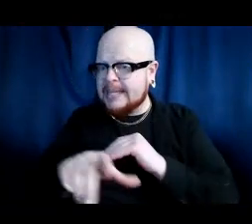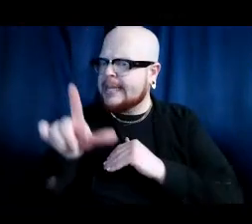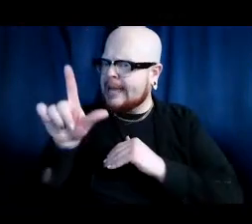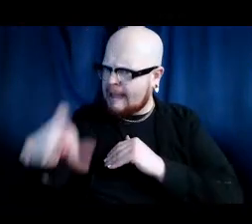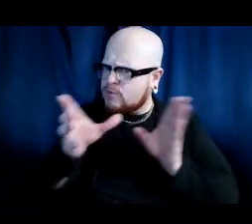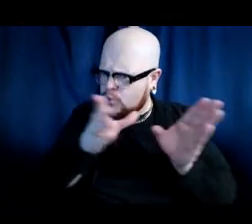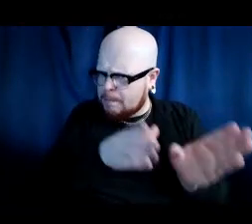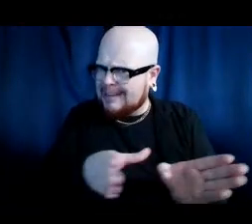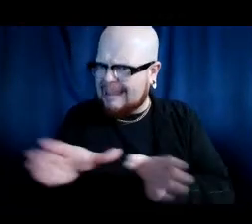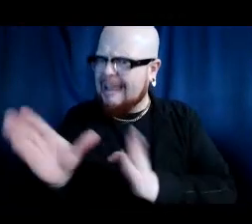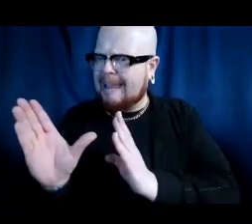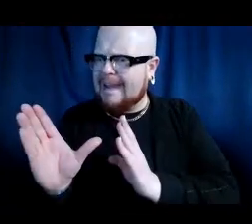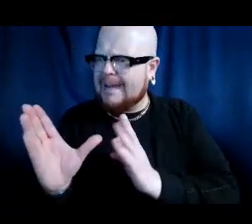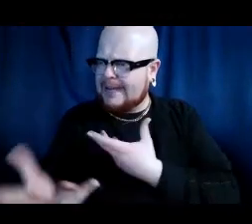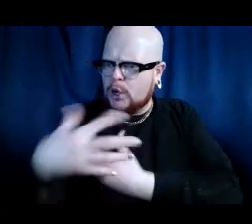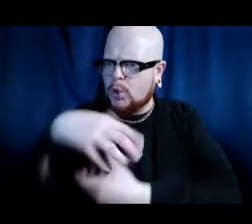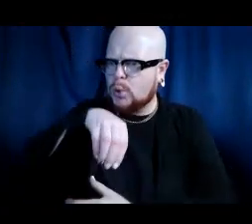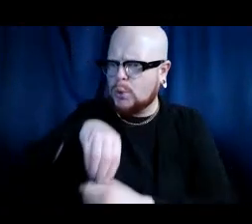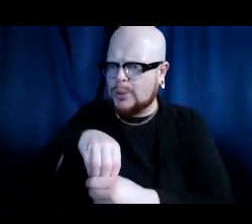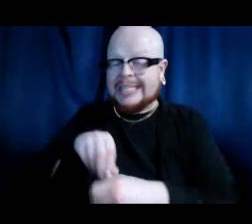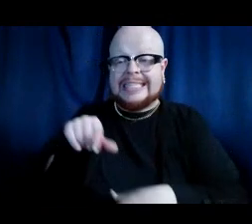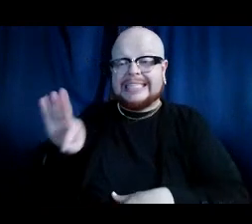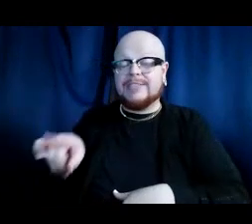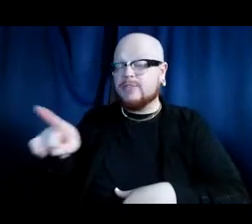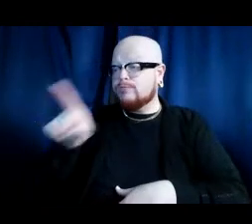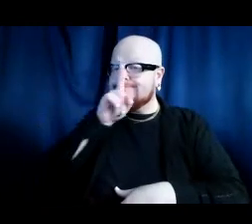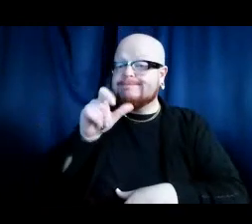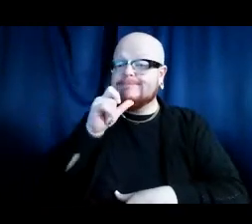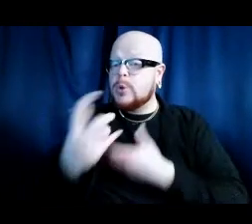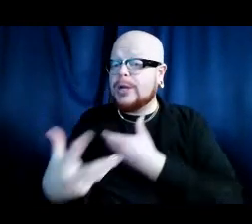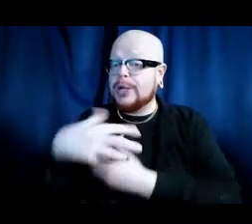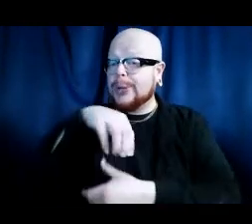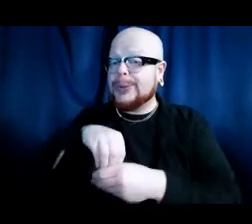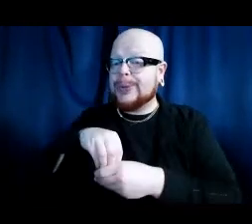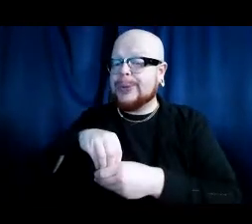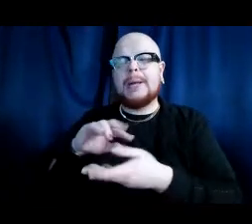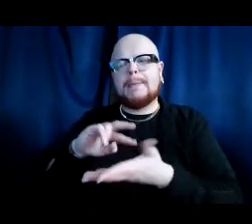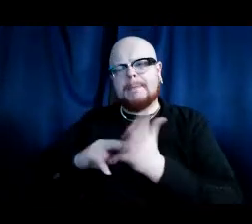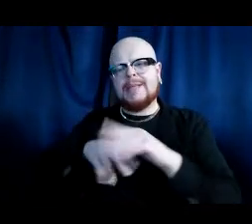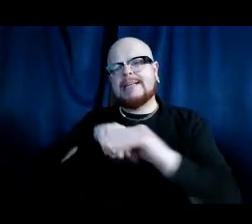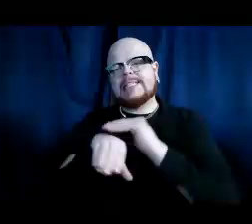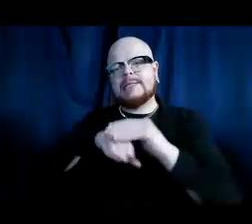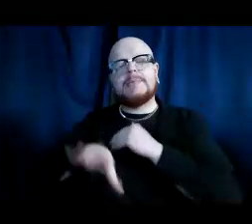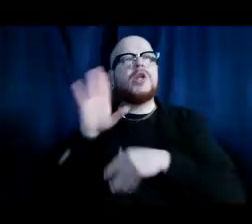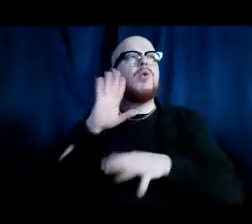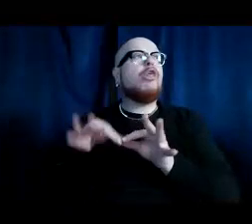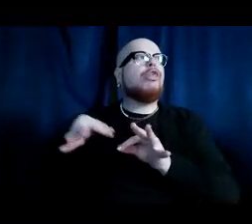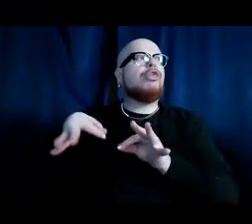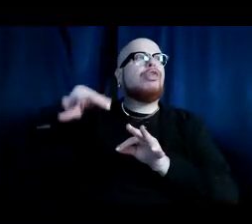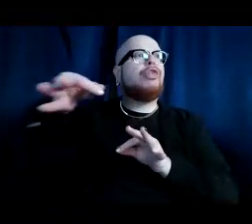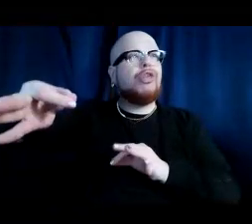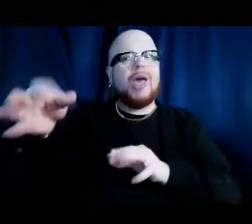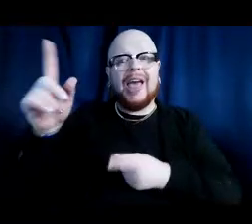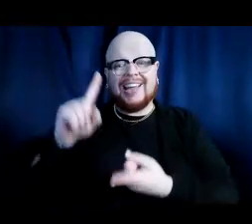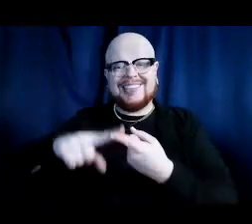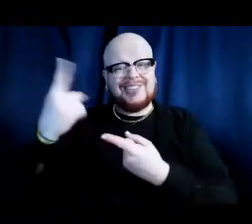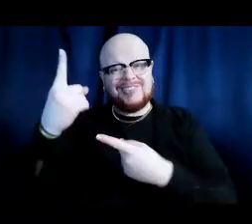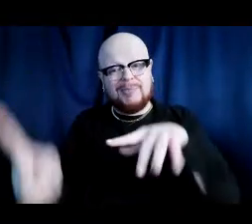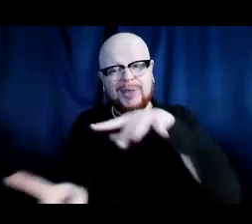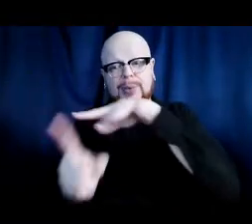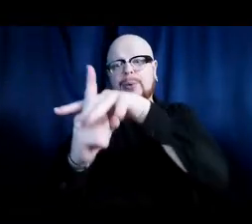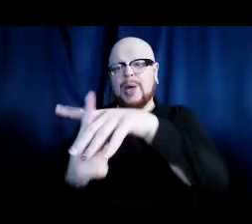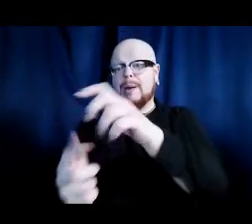key decisions or developments have already happened or until a barrier is communicated. Prioritizing